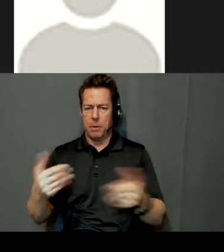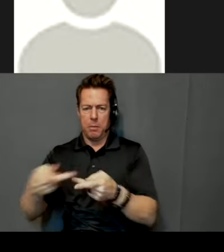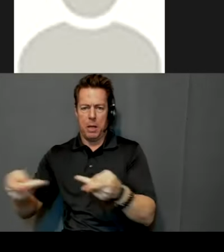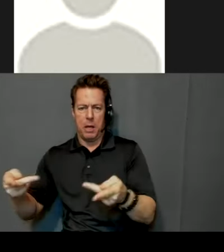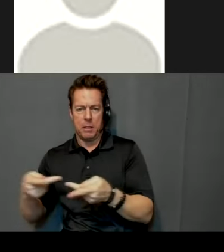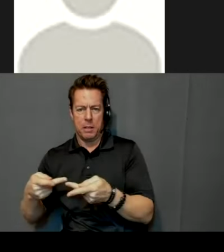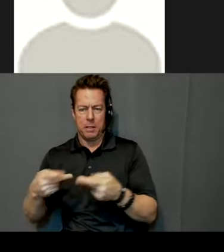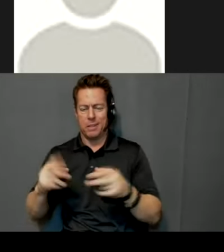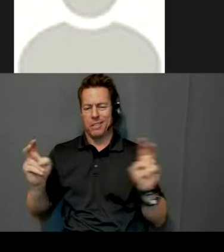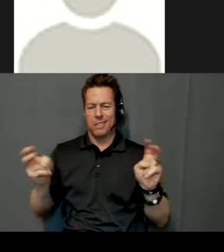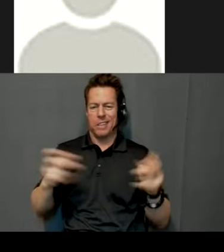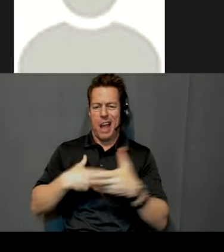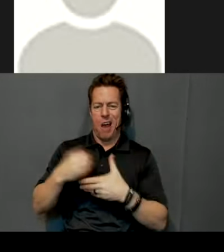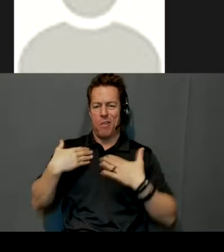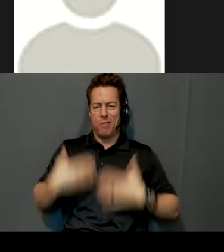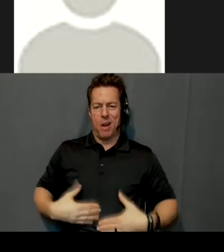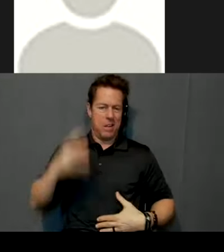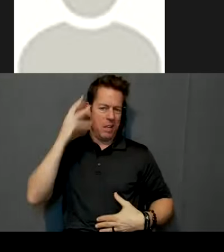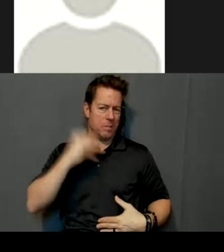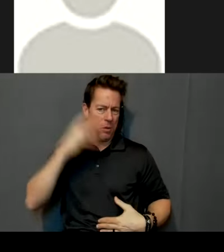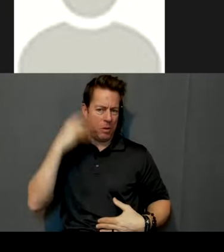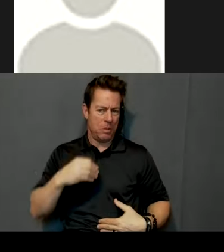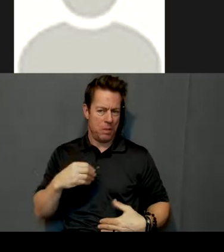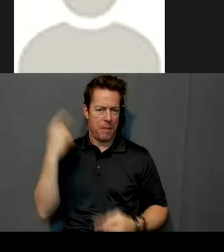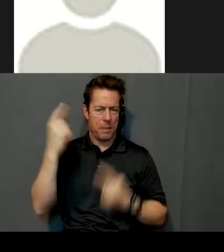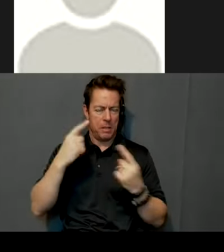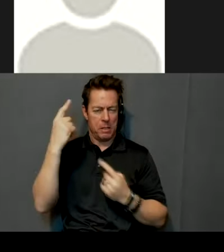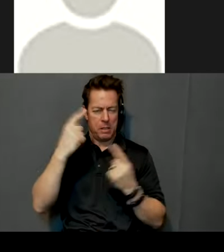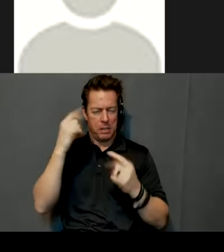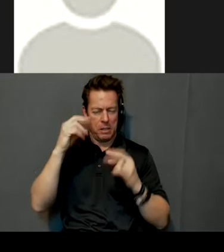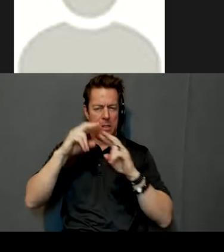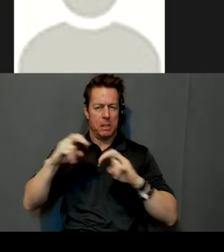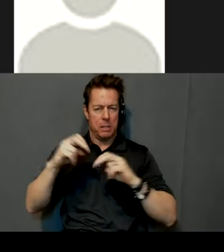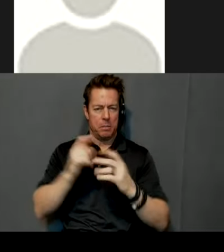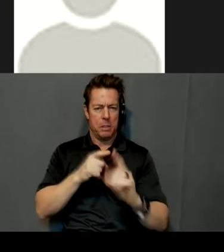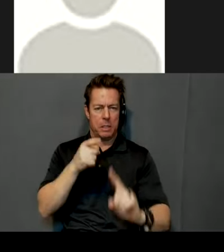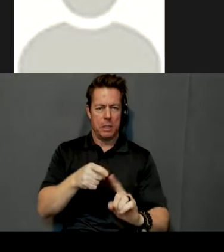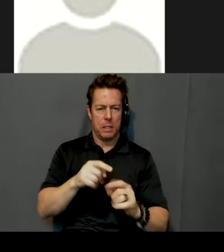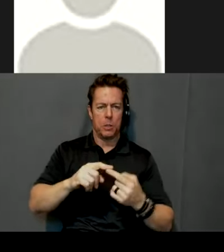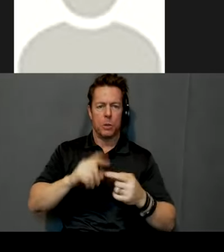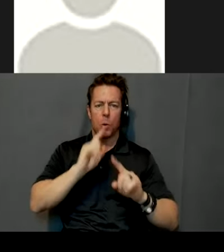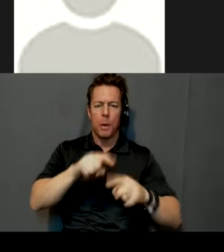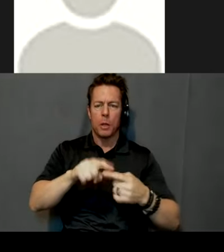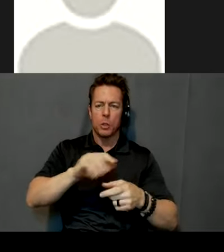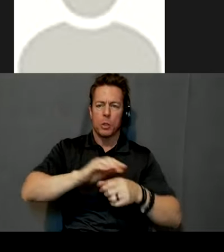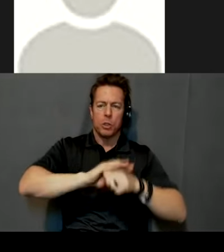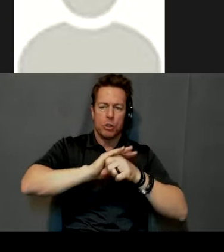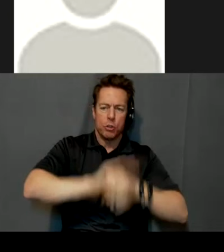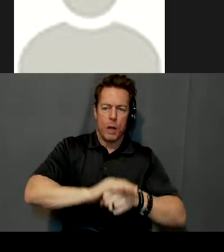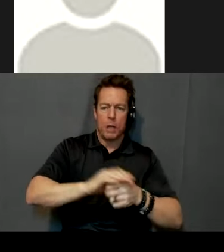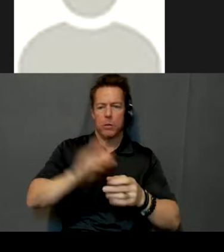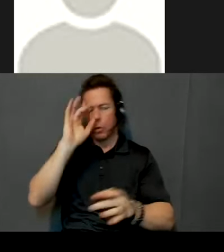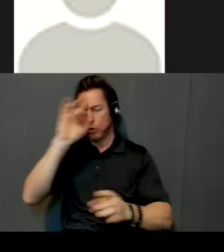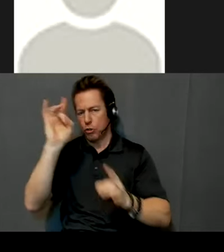a type of out-of-body experience that I've been exploring, particularly in response to stress or trauma. In some ways,